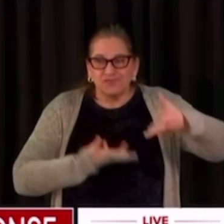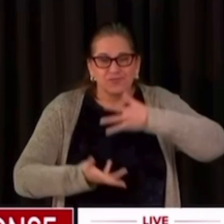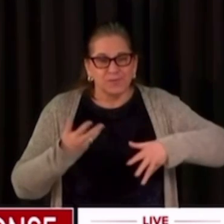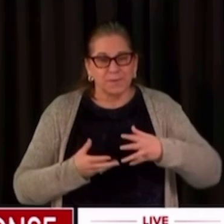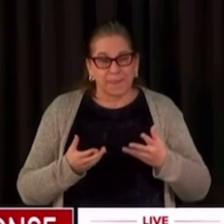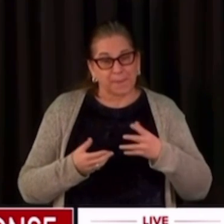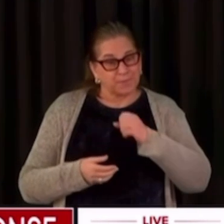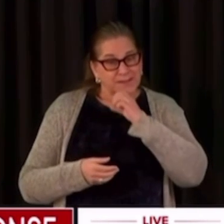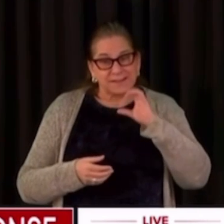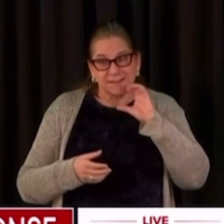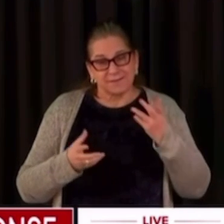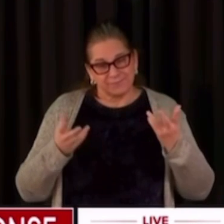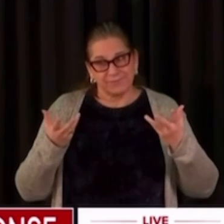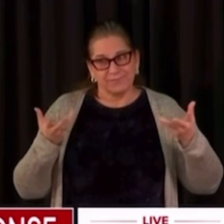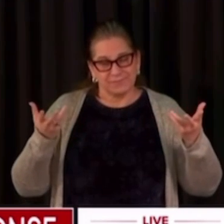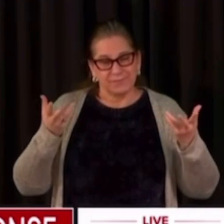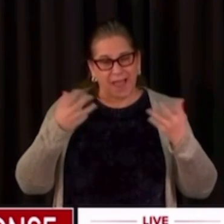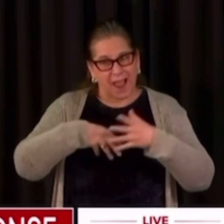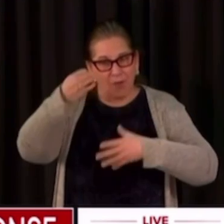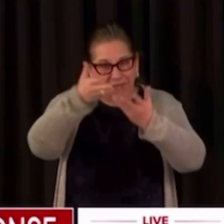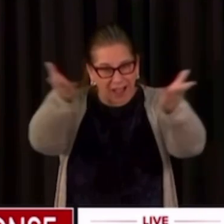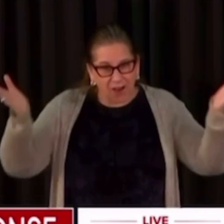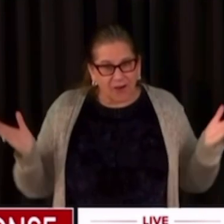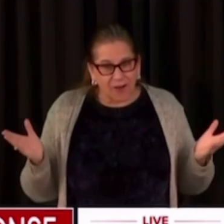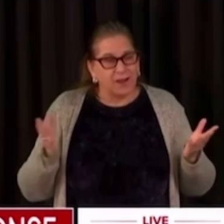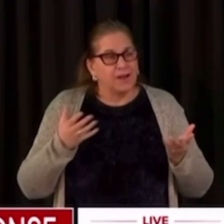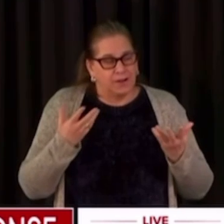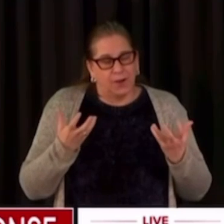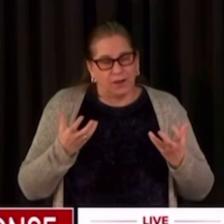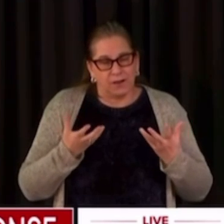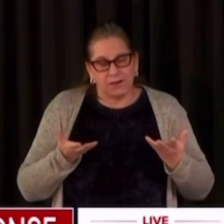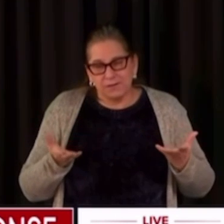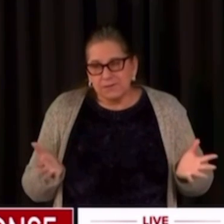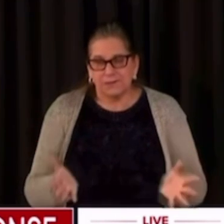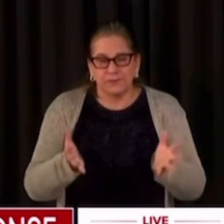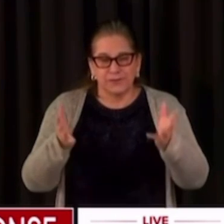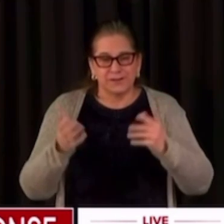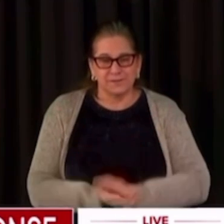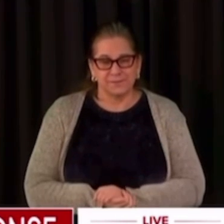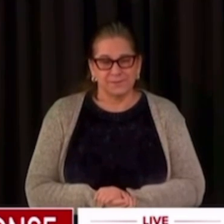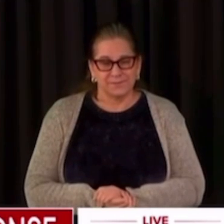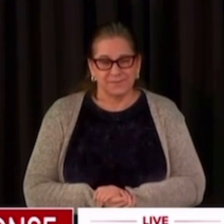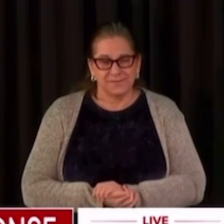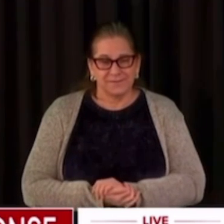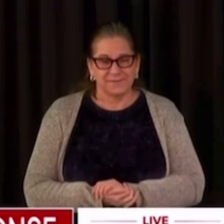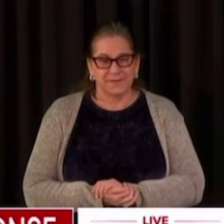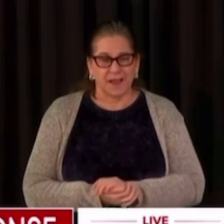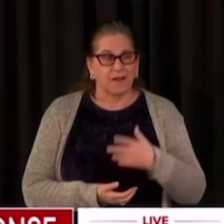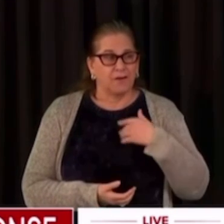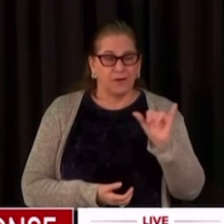fall into all of those categories. So we also want everybody to think about the seniors in